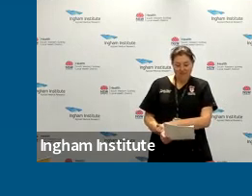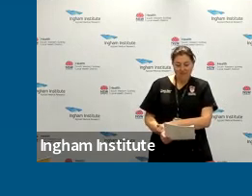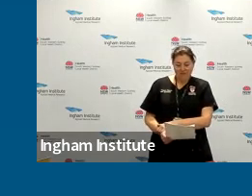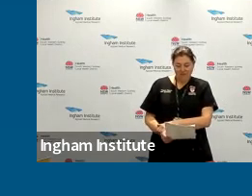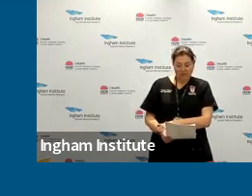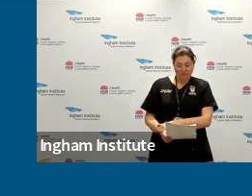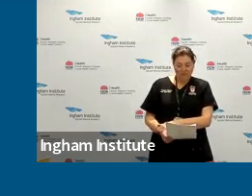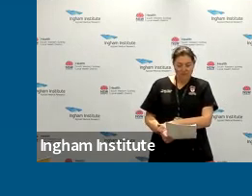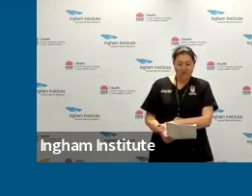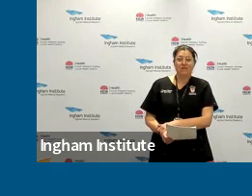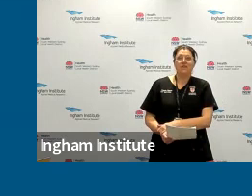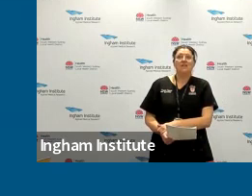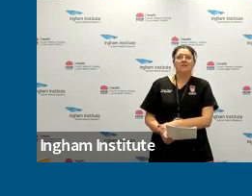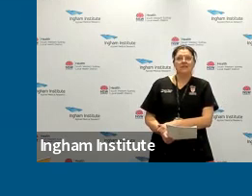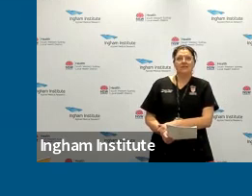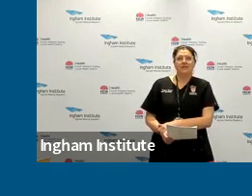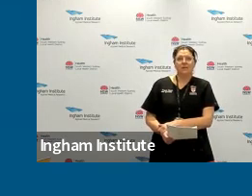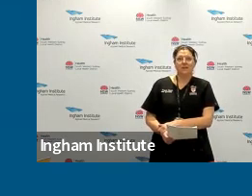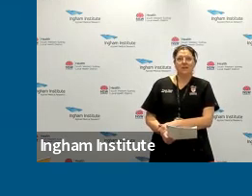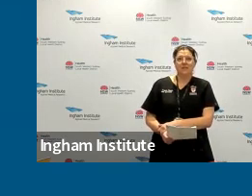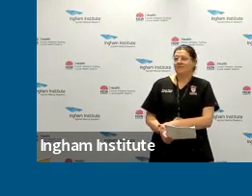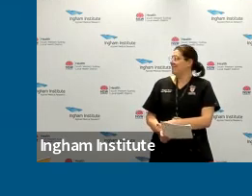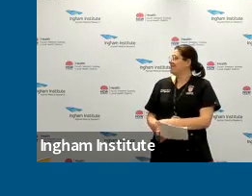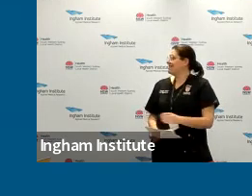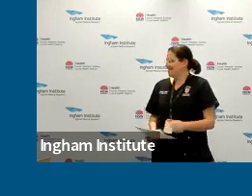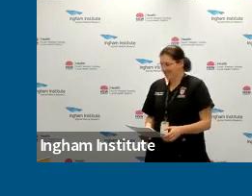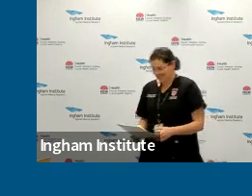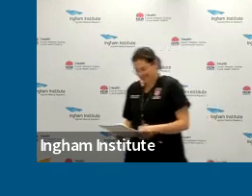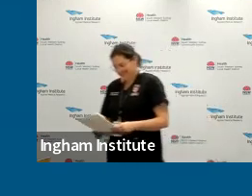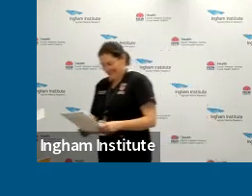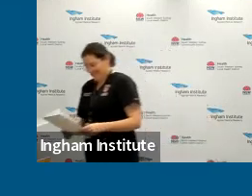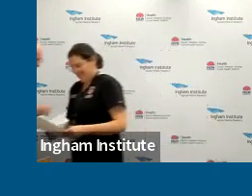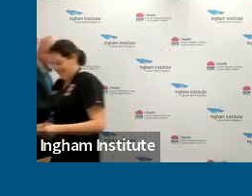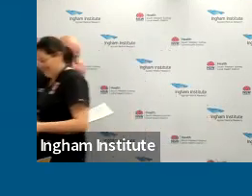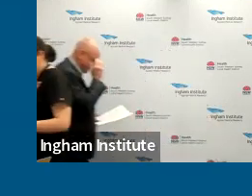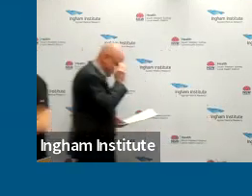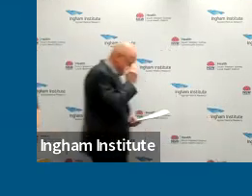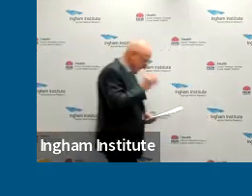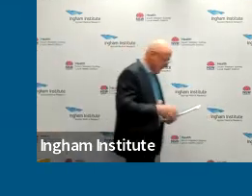Ingham Institute for Applied Medical Research, to deliver the opening address.